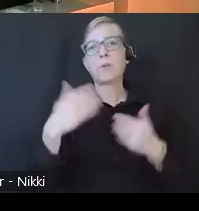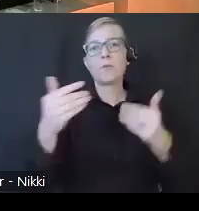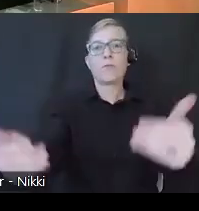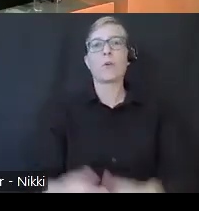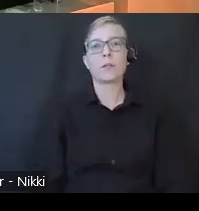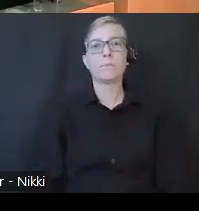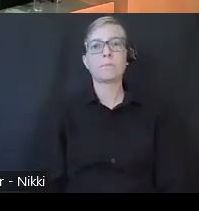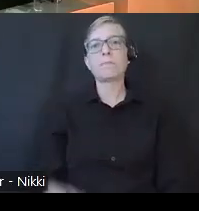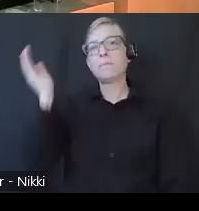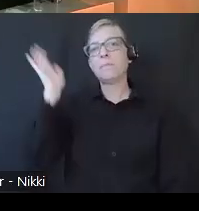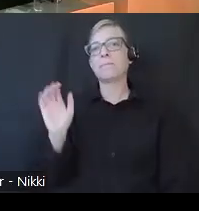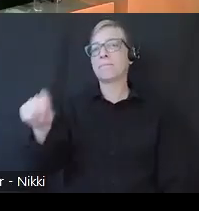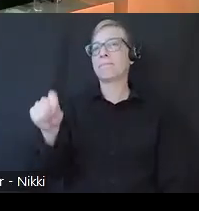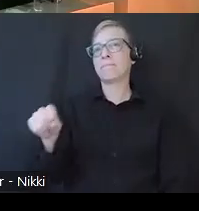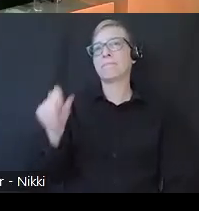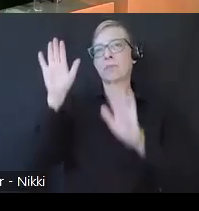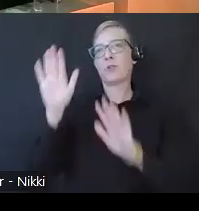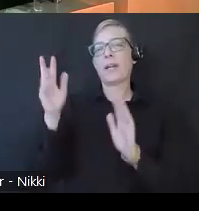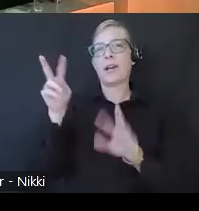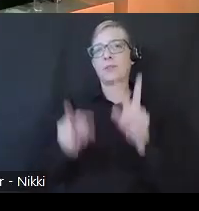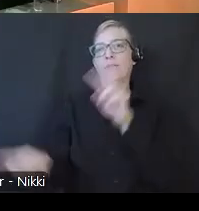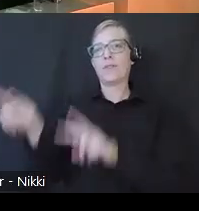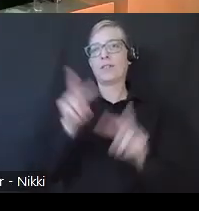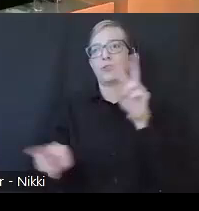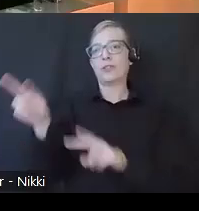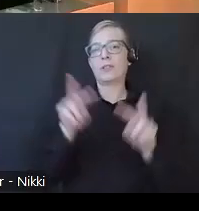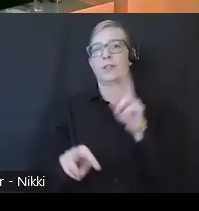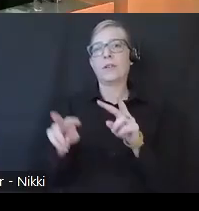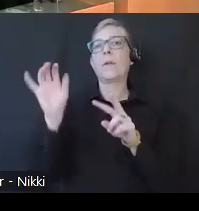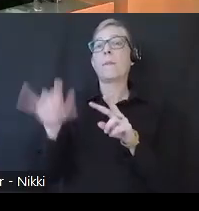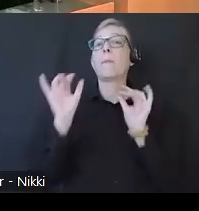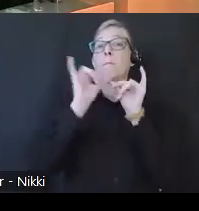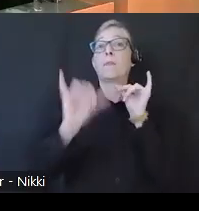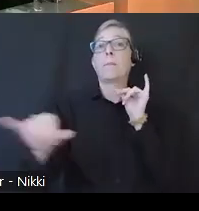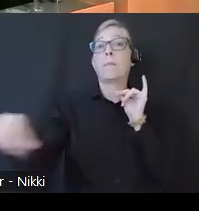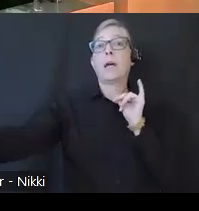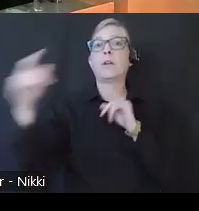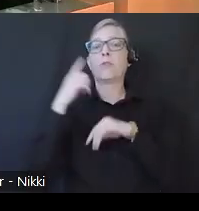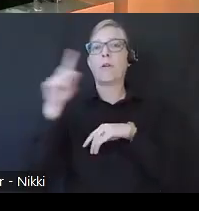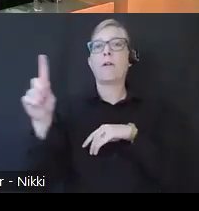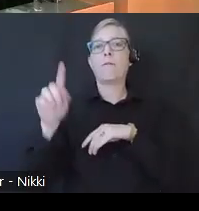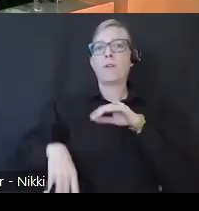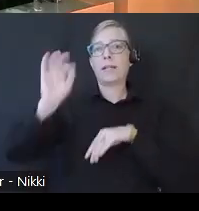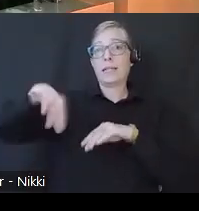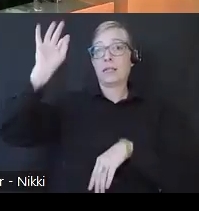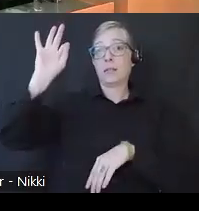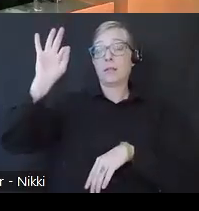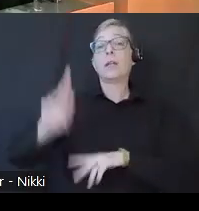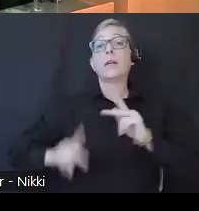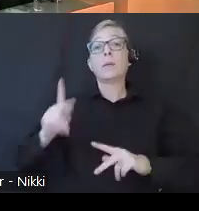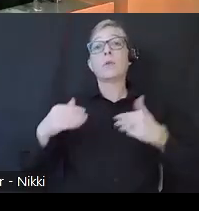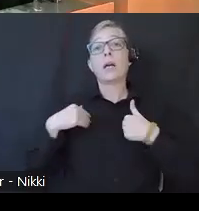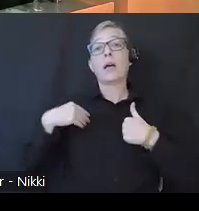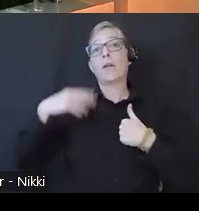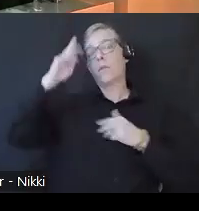think. I think that's a great observation. I mean, it fits with the pattern of findings that people with hallucinations are often